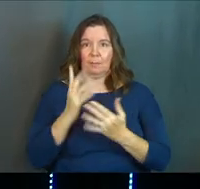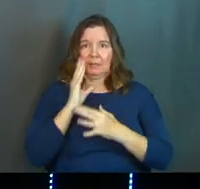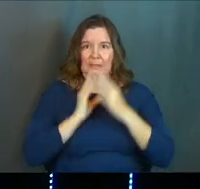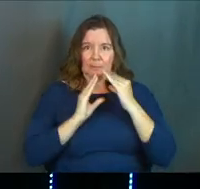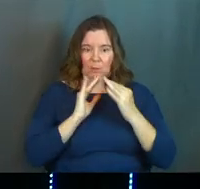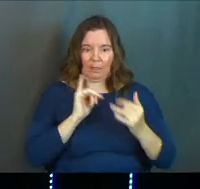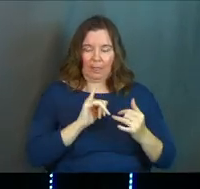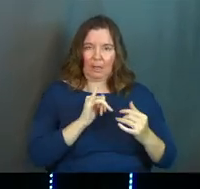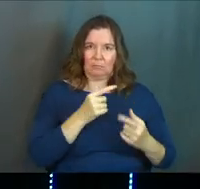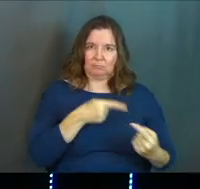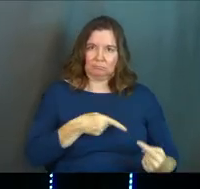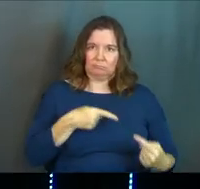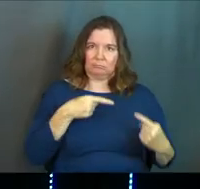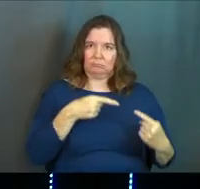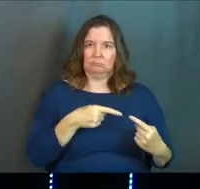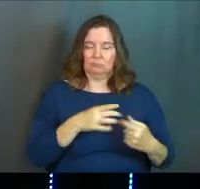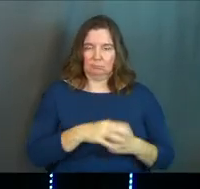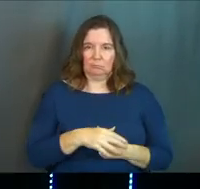in the furnace.